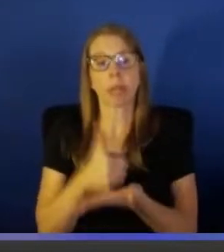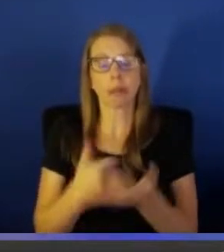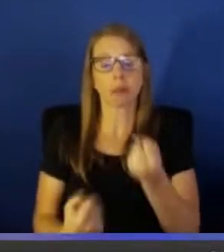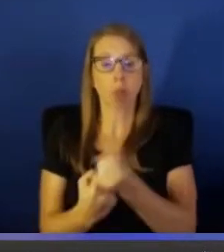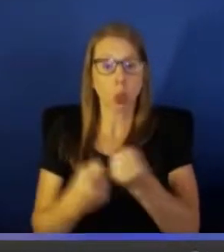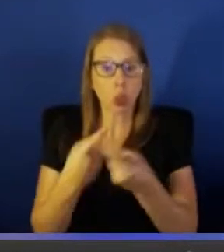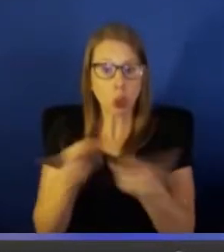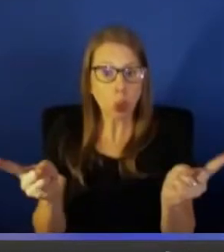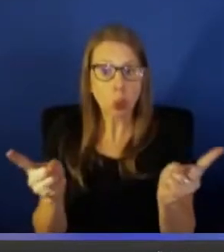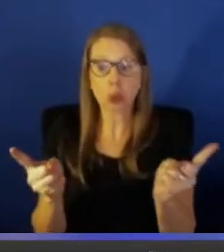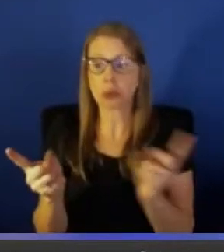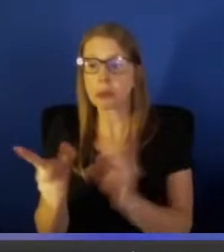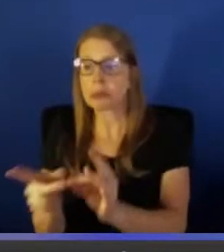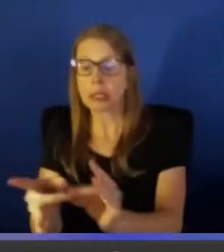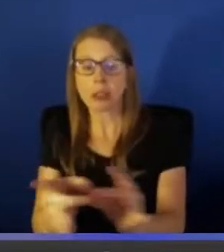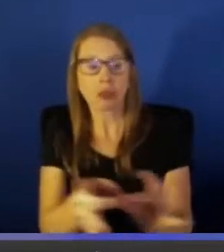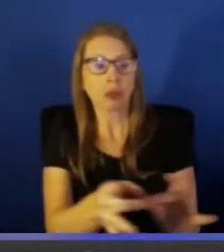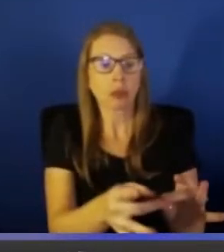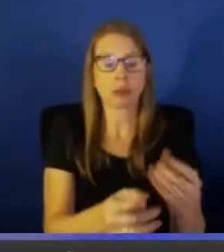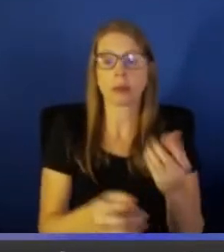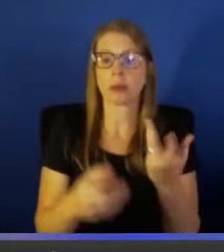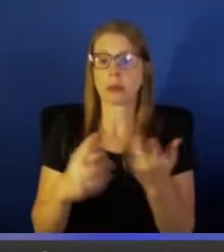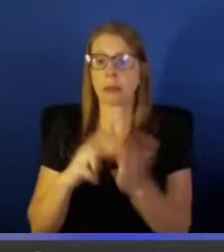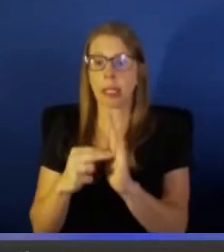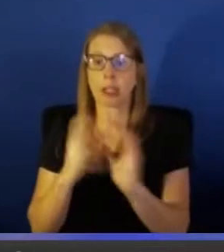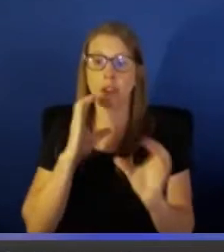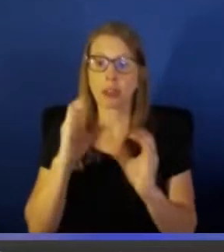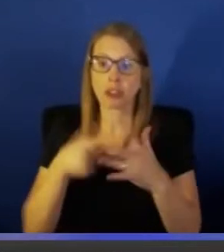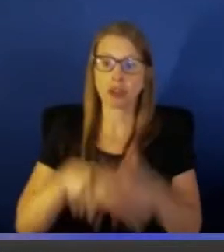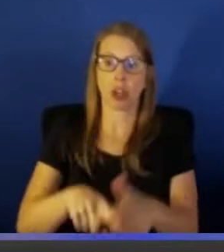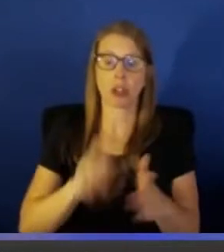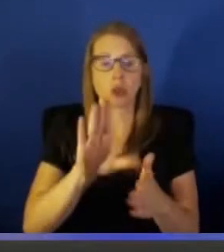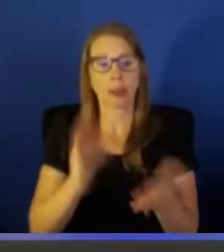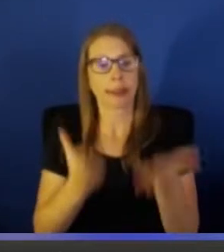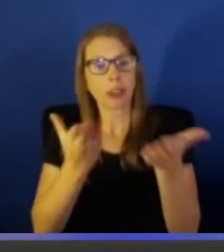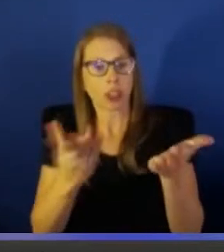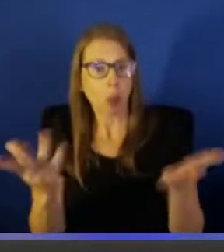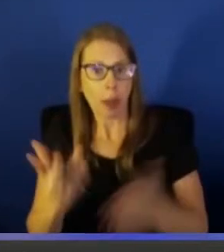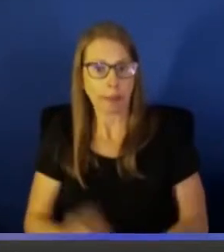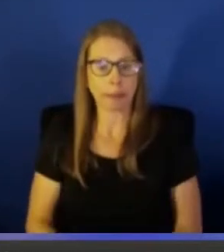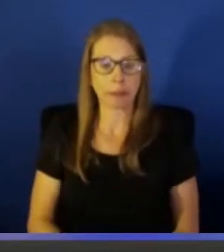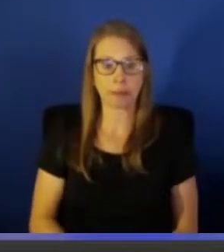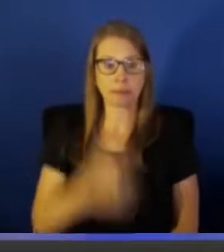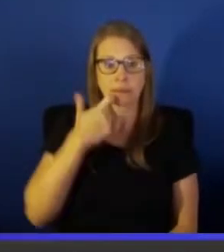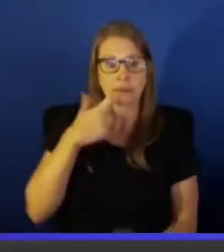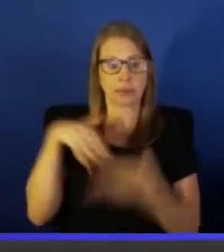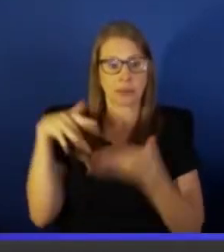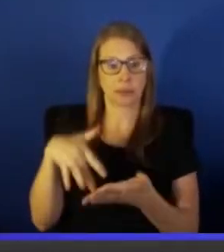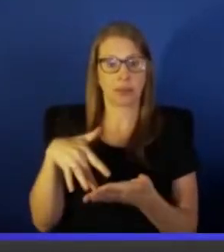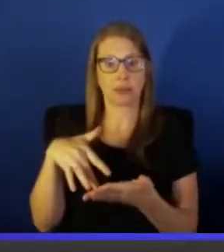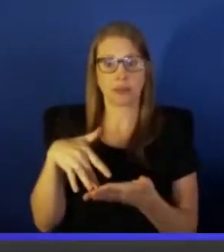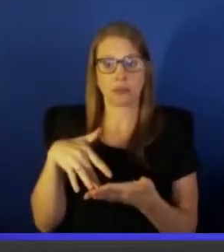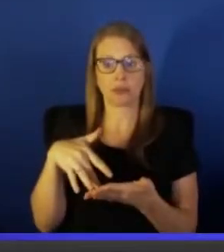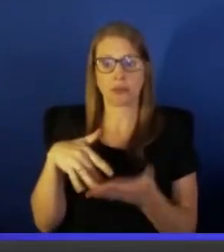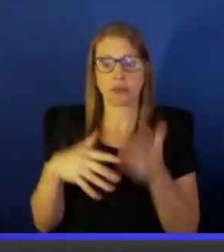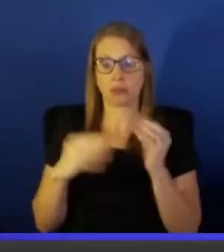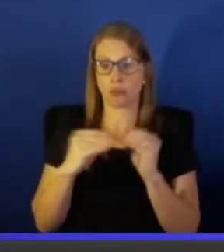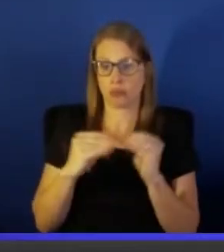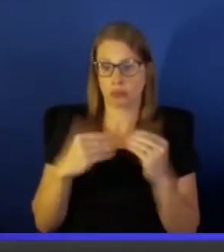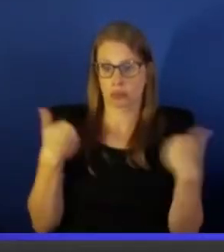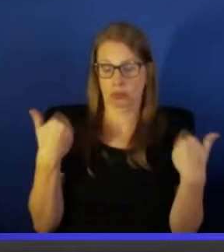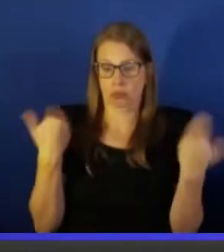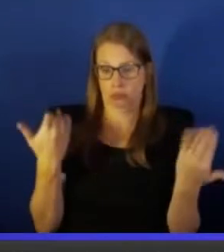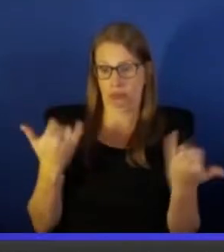out and like you said, opening up those conversations? What would your suggestions be? Recently there was a study that said that more youth these